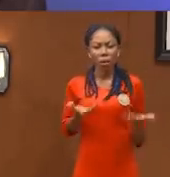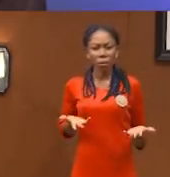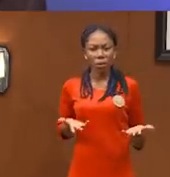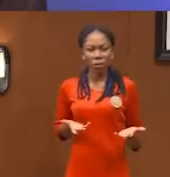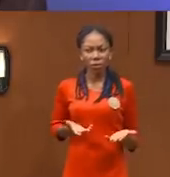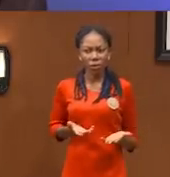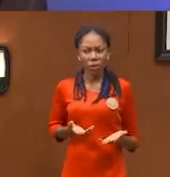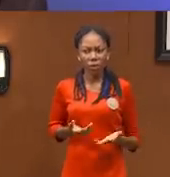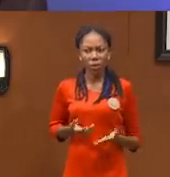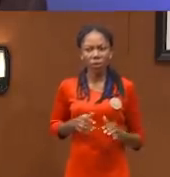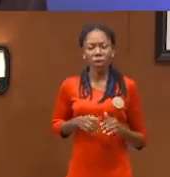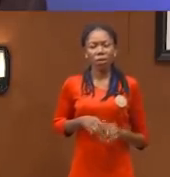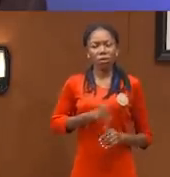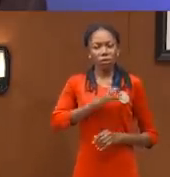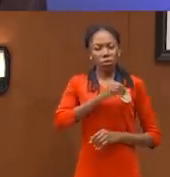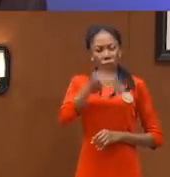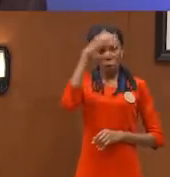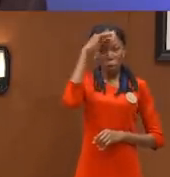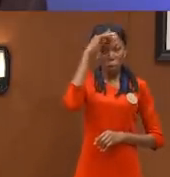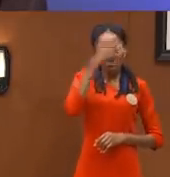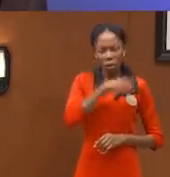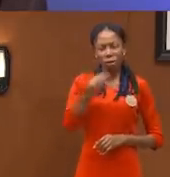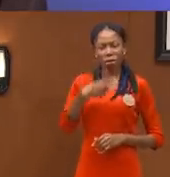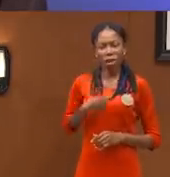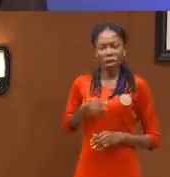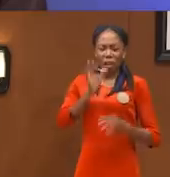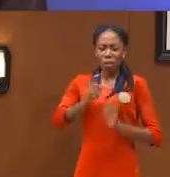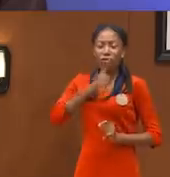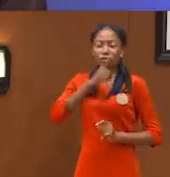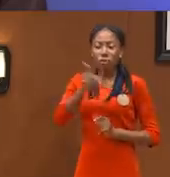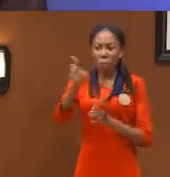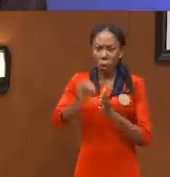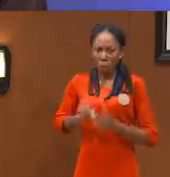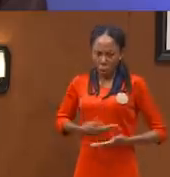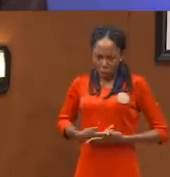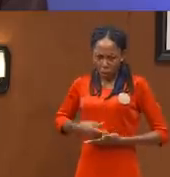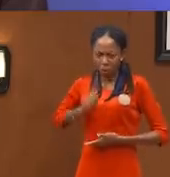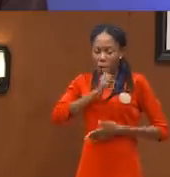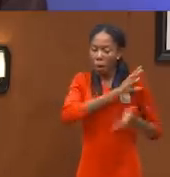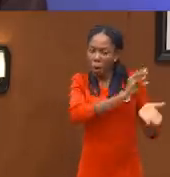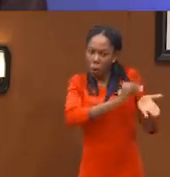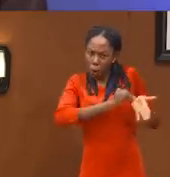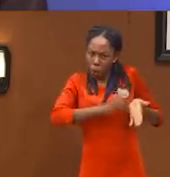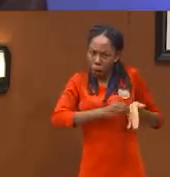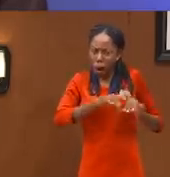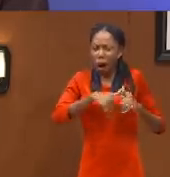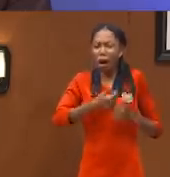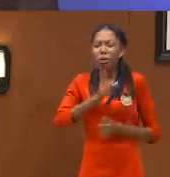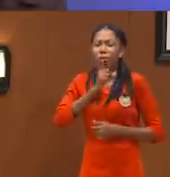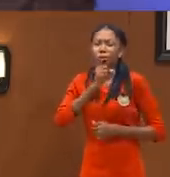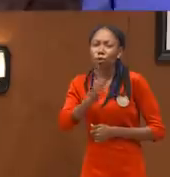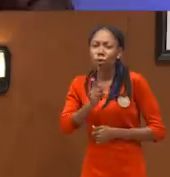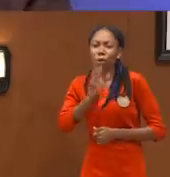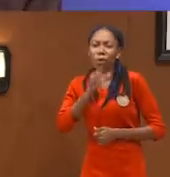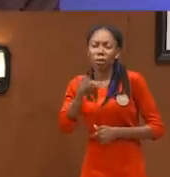sure am I the baby is? How am I sure the baby is mine? I was like, hey, So